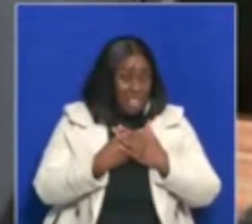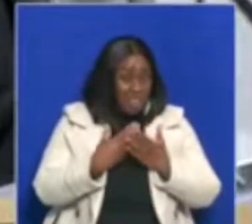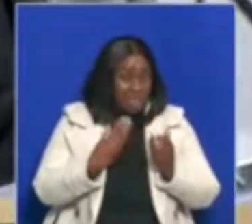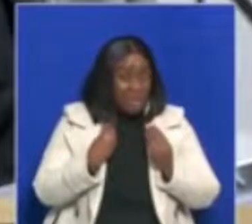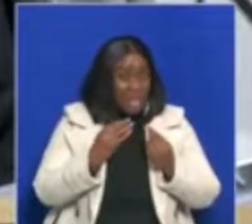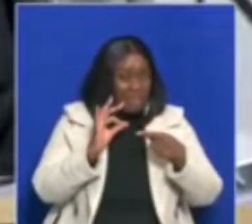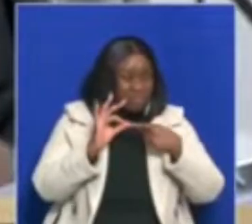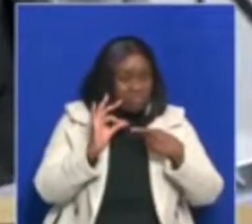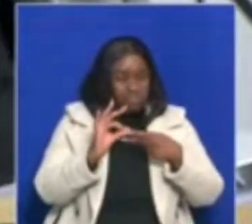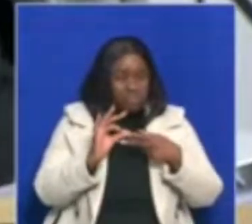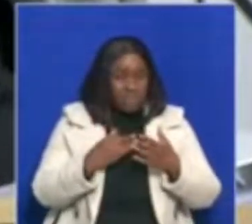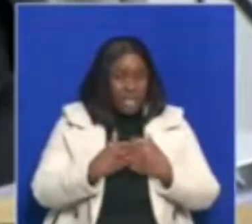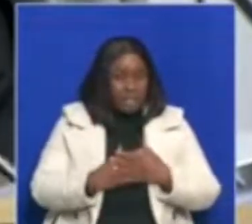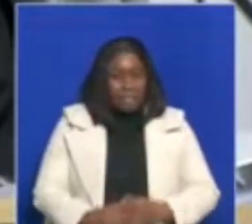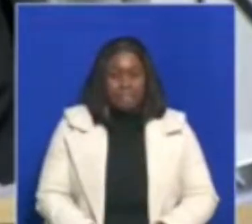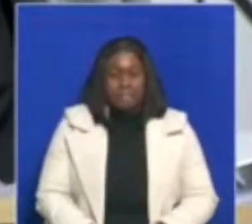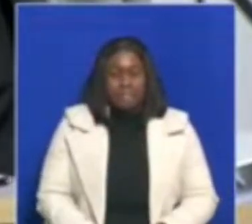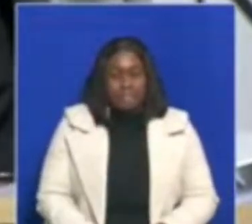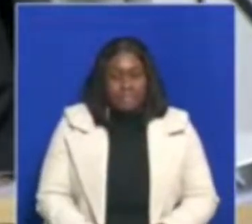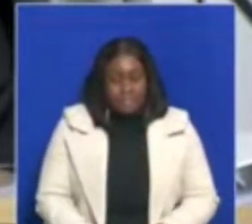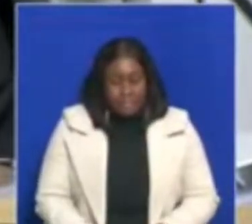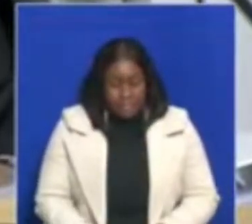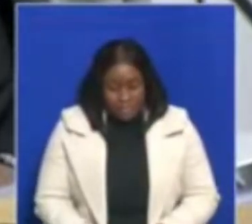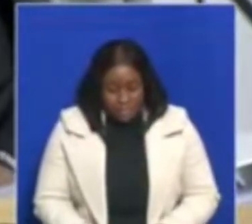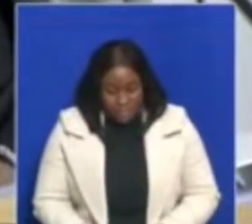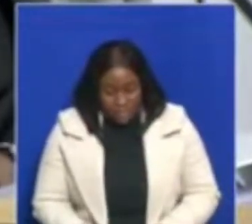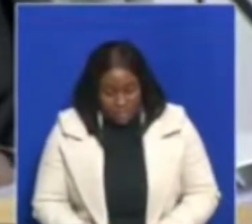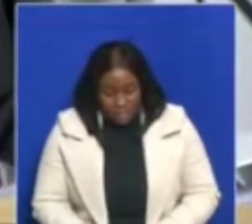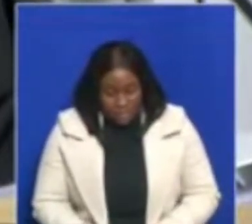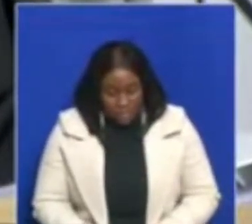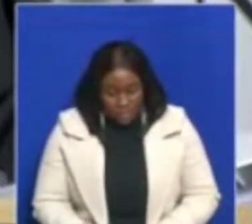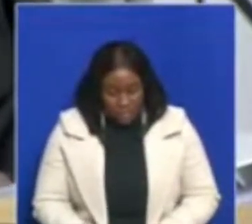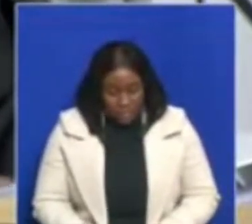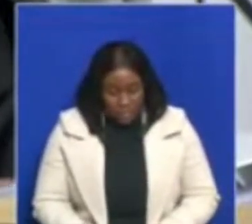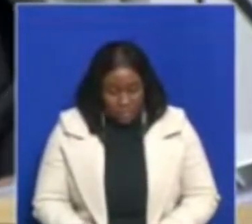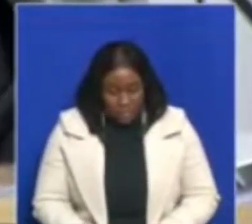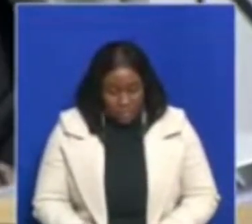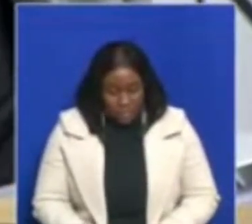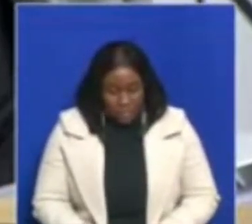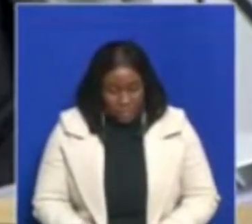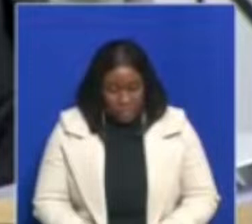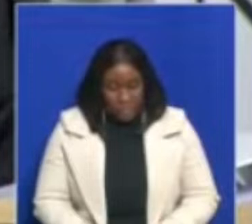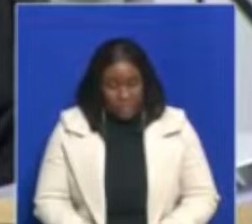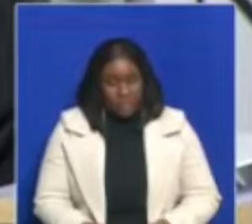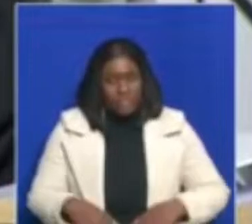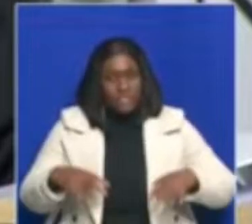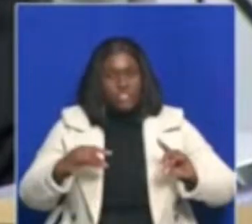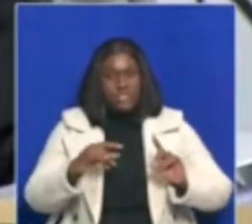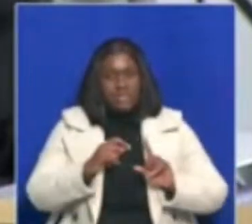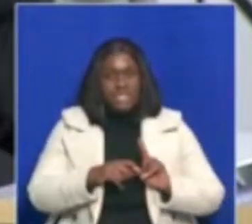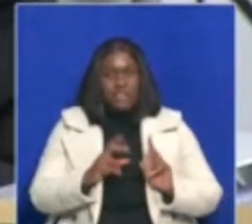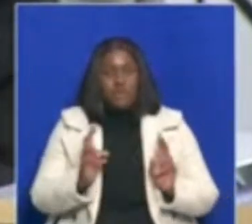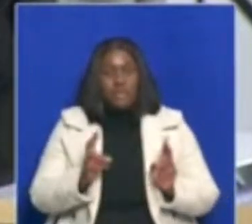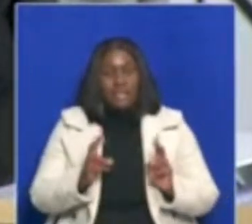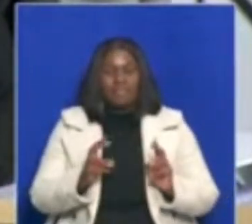Chair, in these cases that we are investigating, I indicated the 77 cases that we're